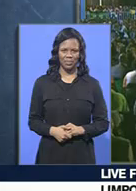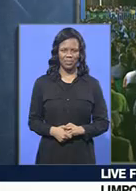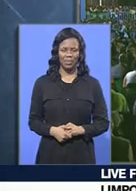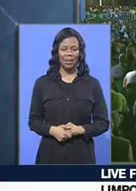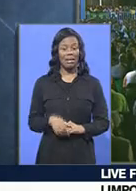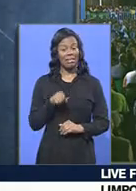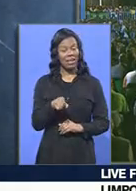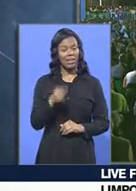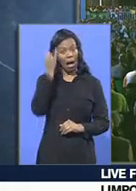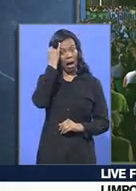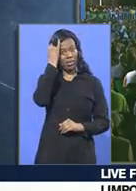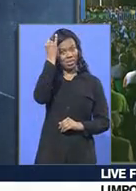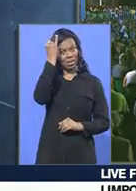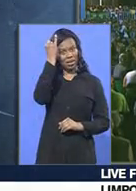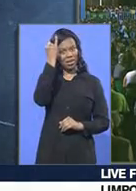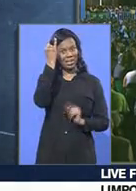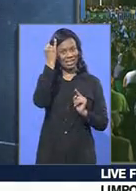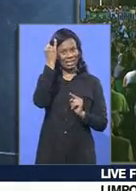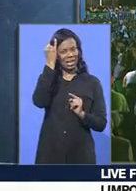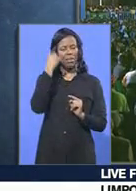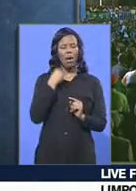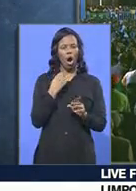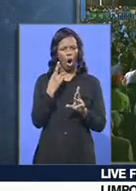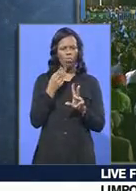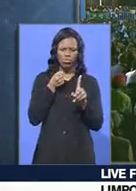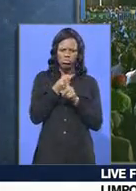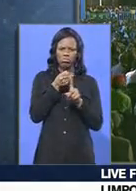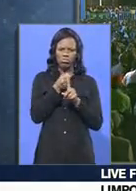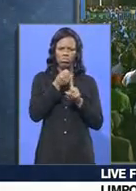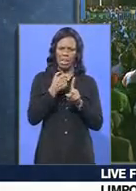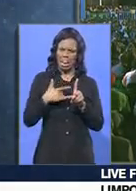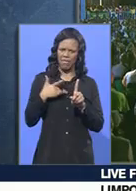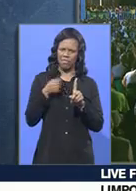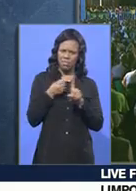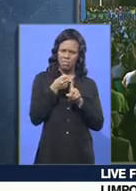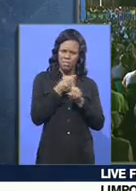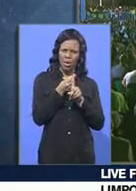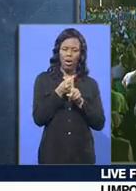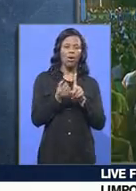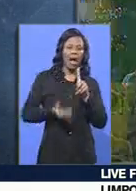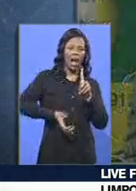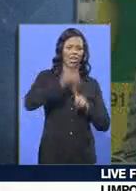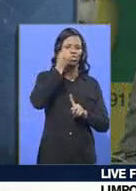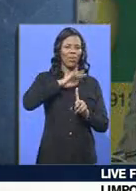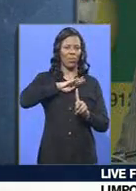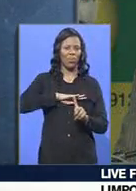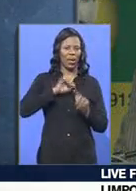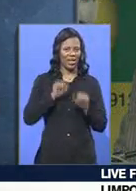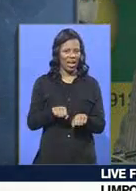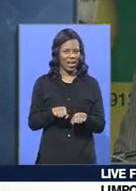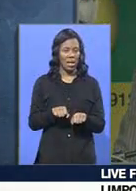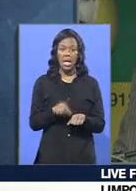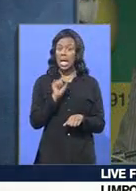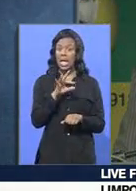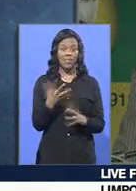It is an ideal which I hope to live for and to achieve. But